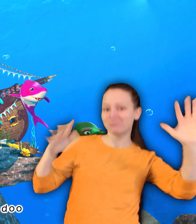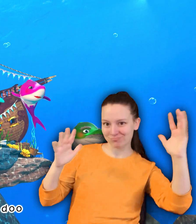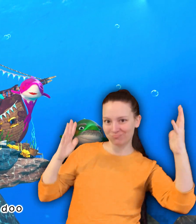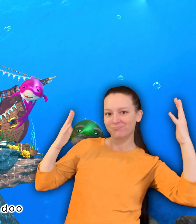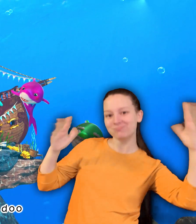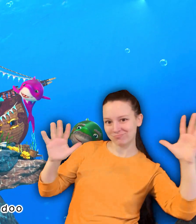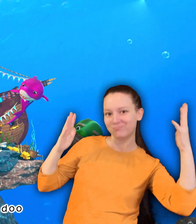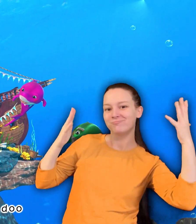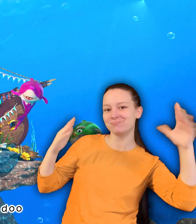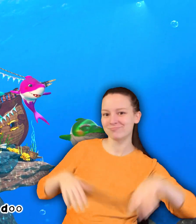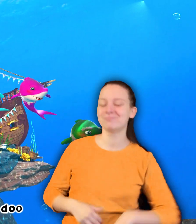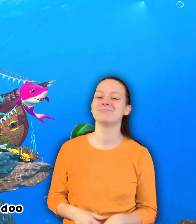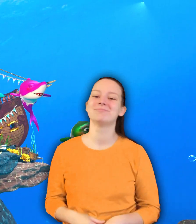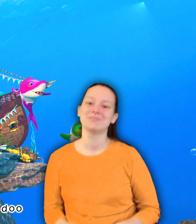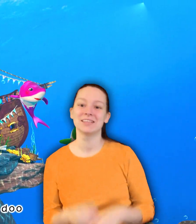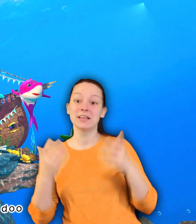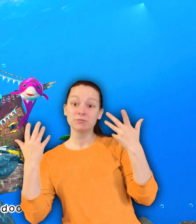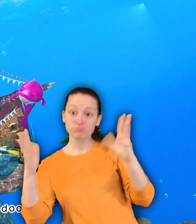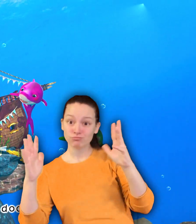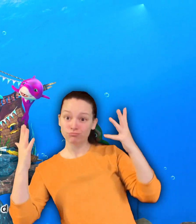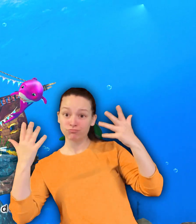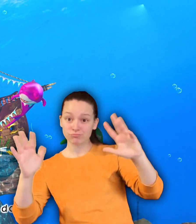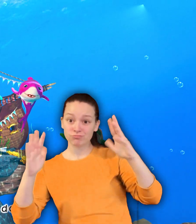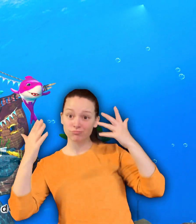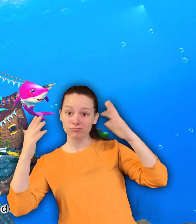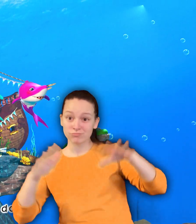it's the energy